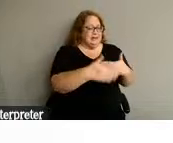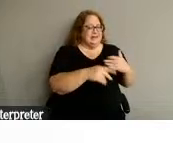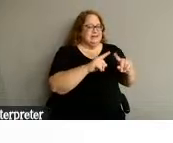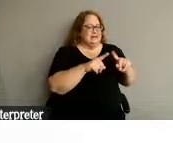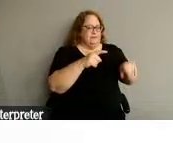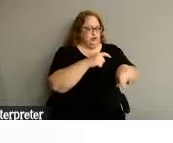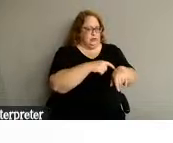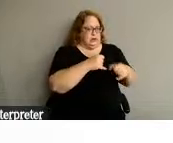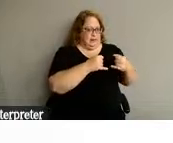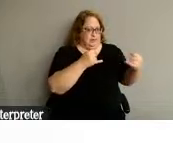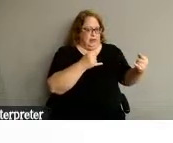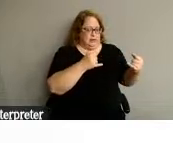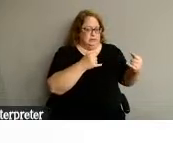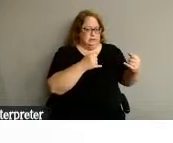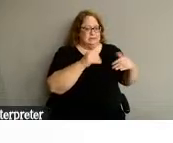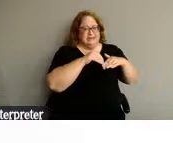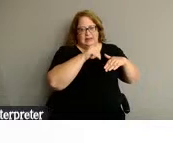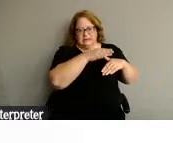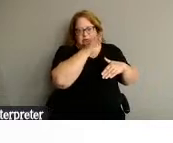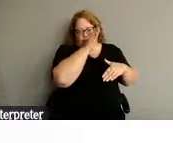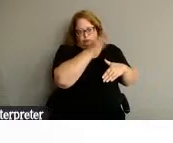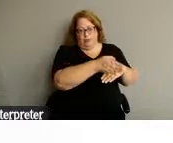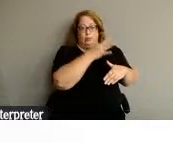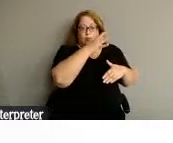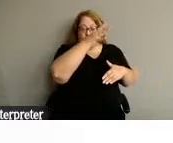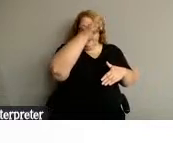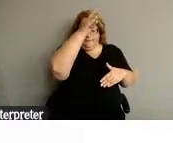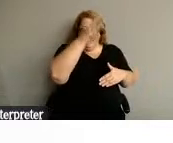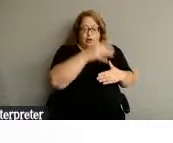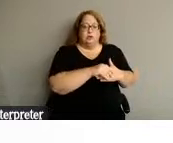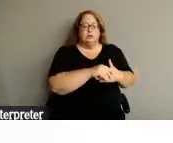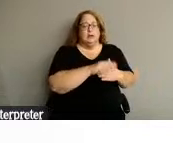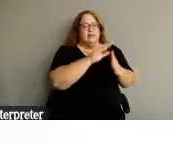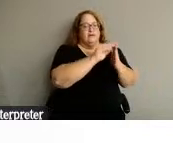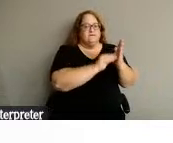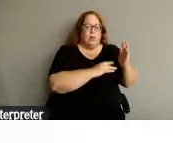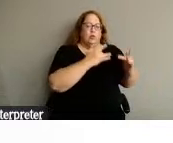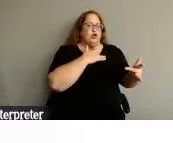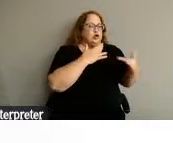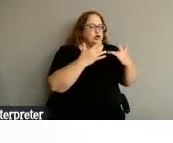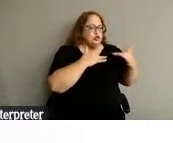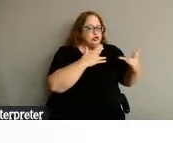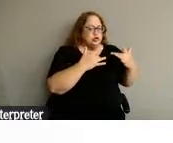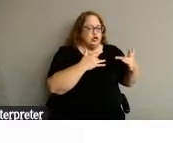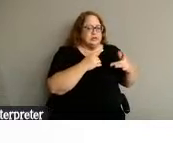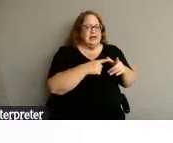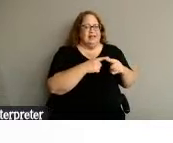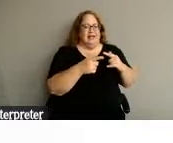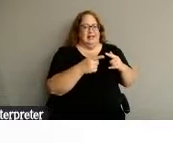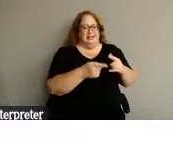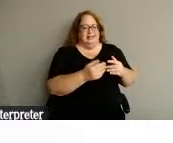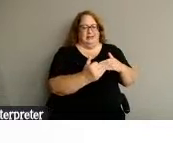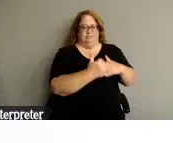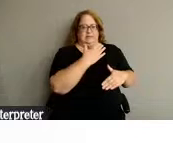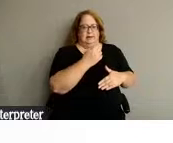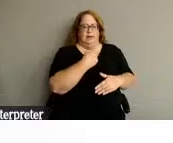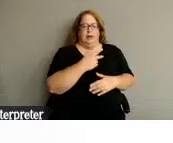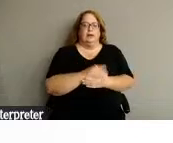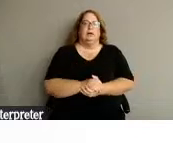receive the information. It is sent directly to the parents. They're able to fill out any concerns that they may have, and they can return that